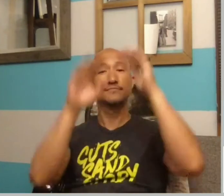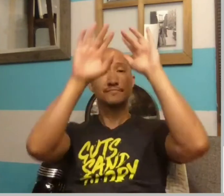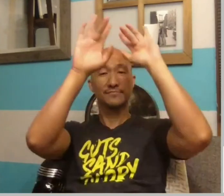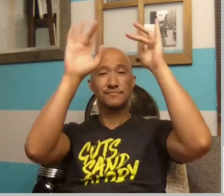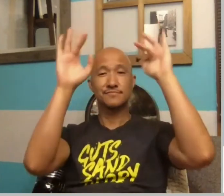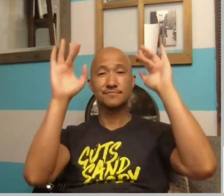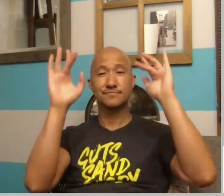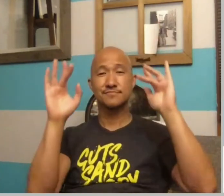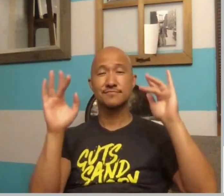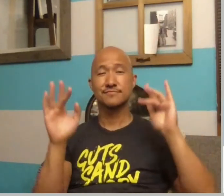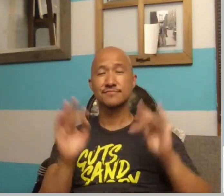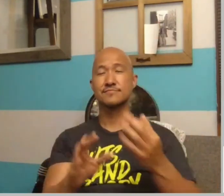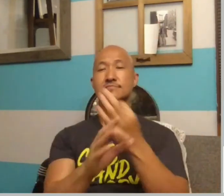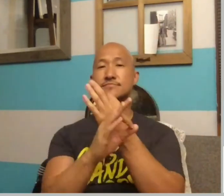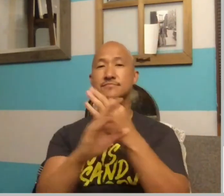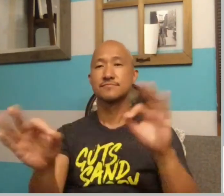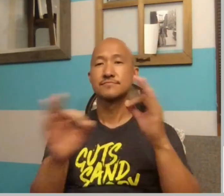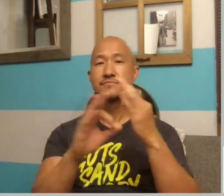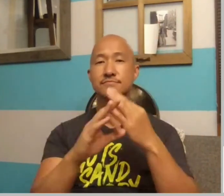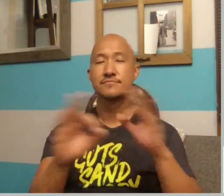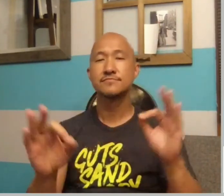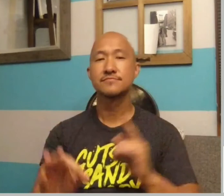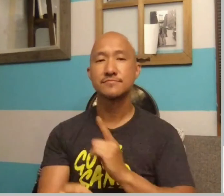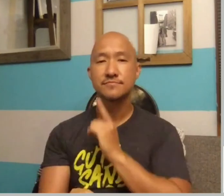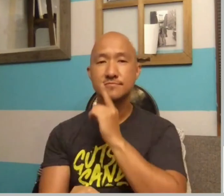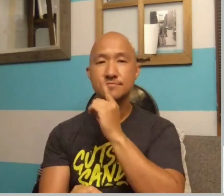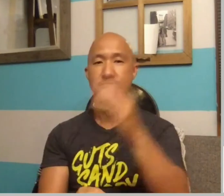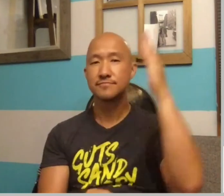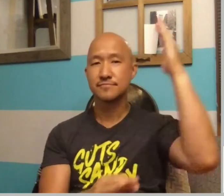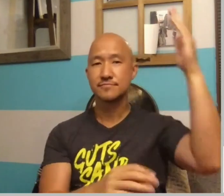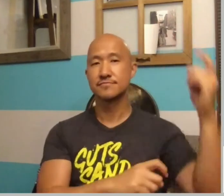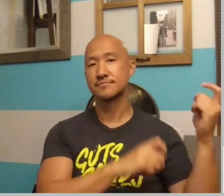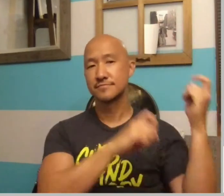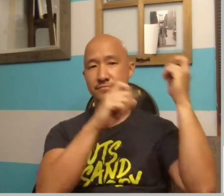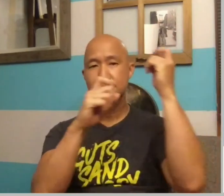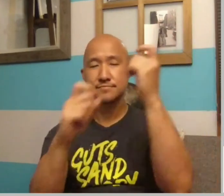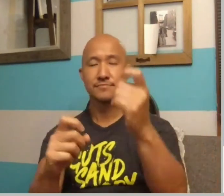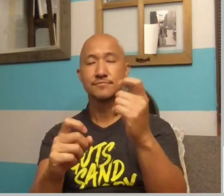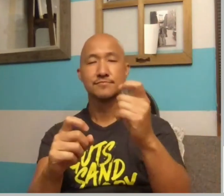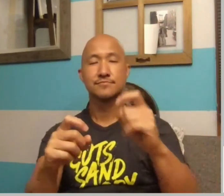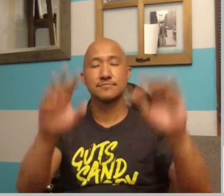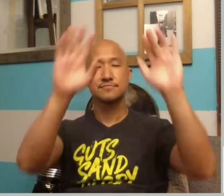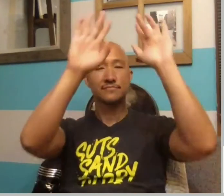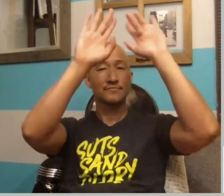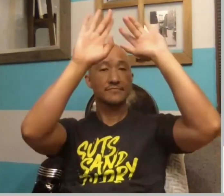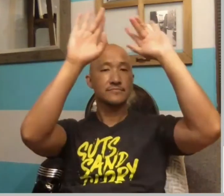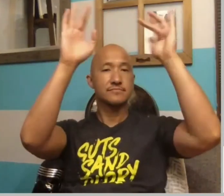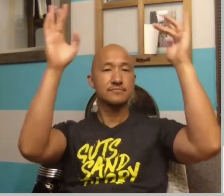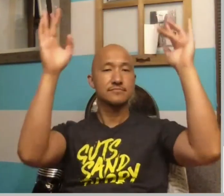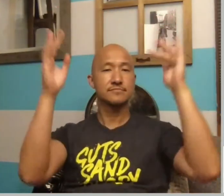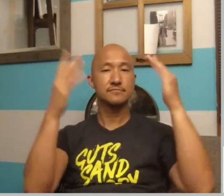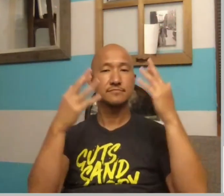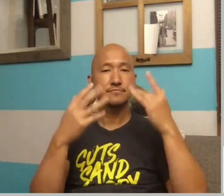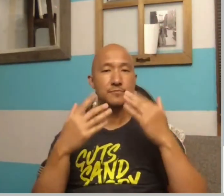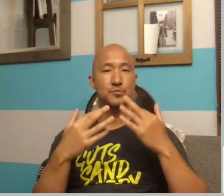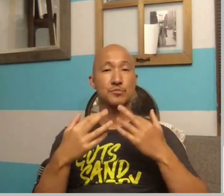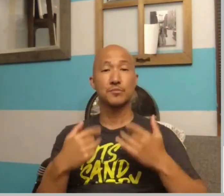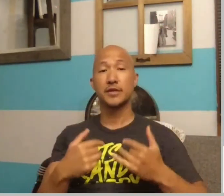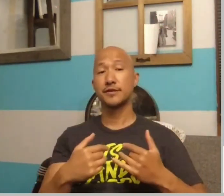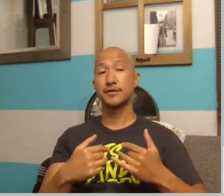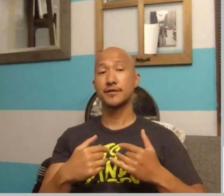us. Set us free by the truth you now bring us. Shine on